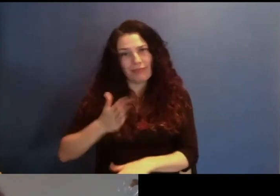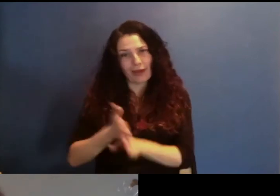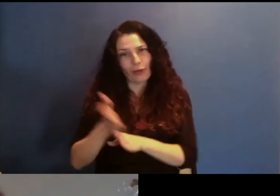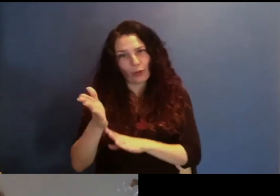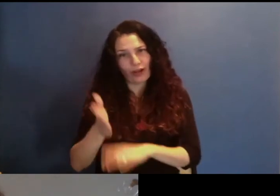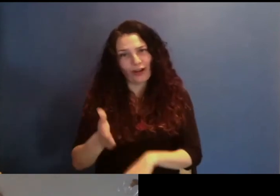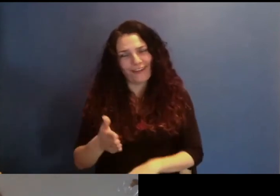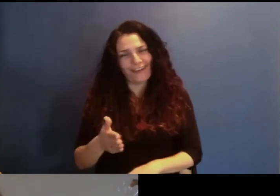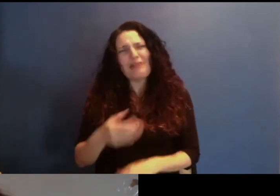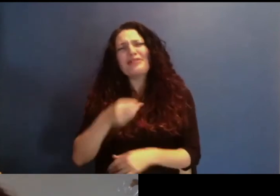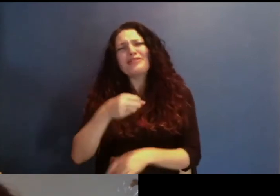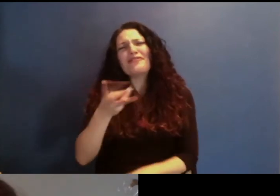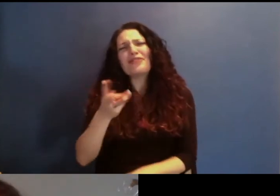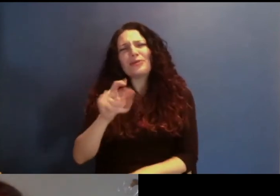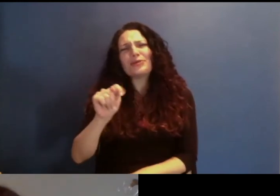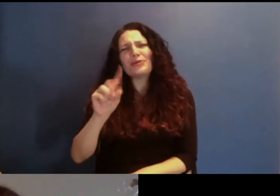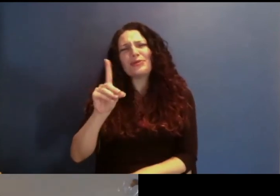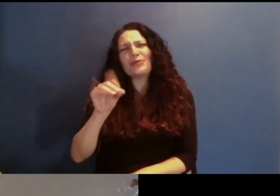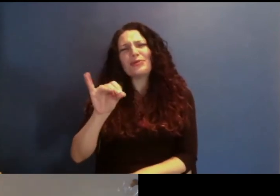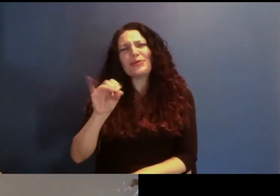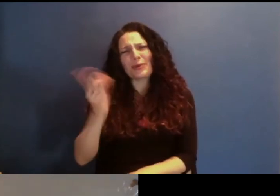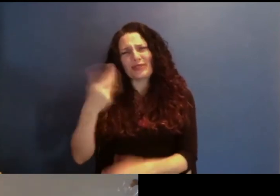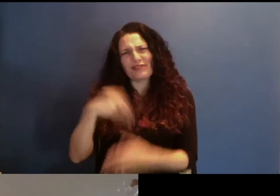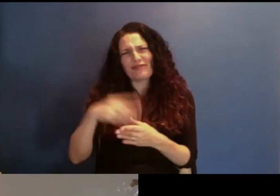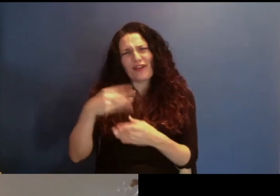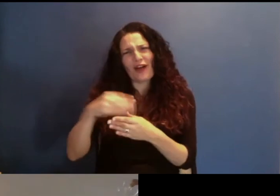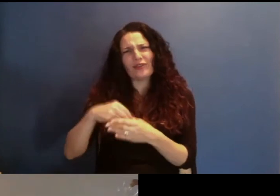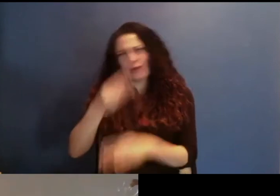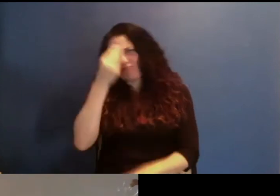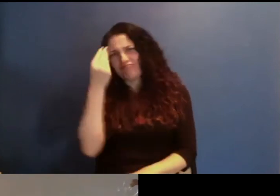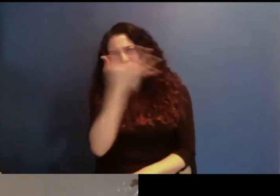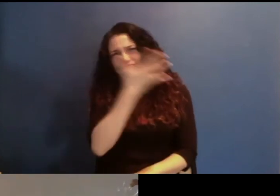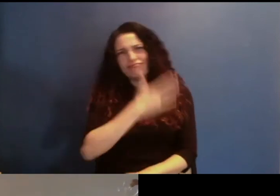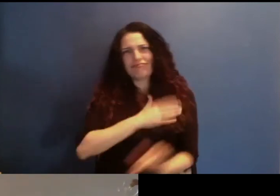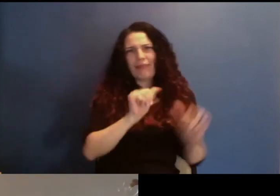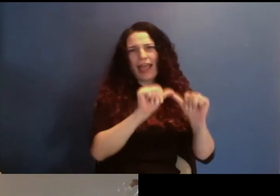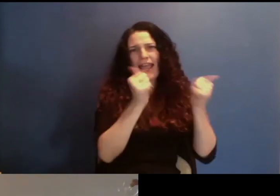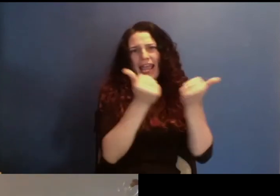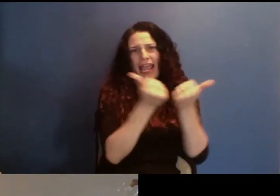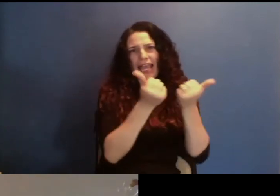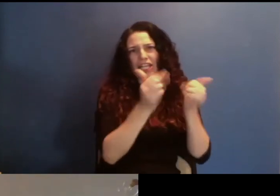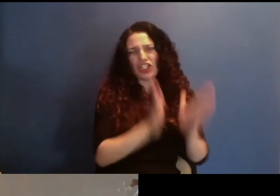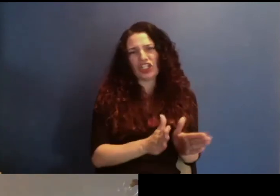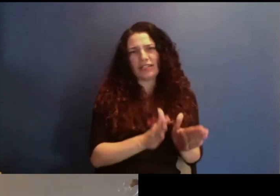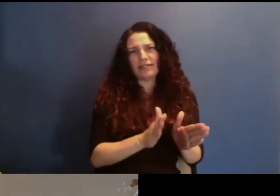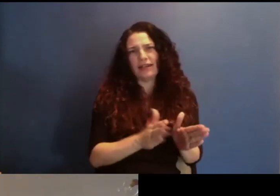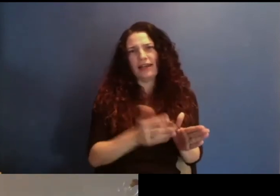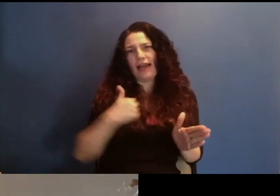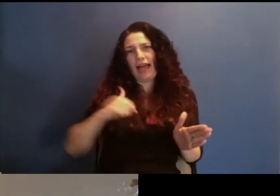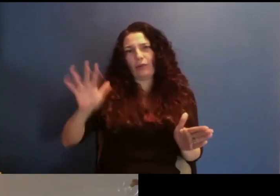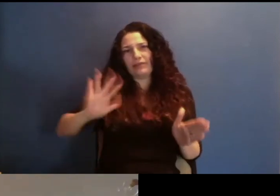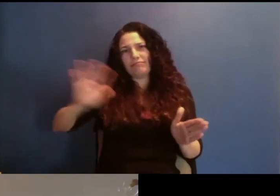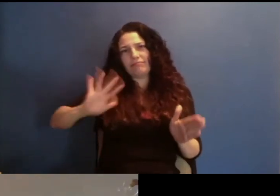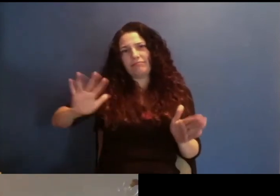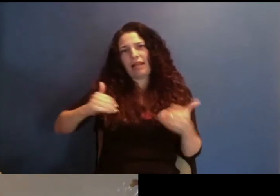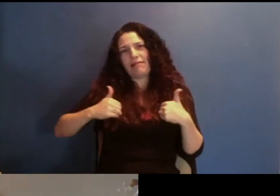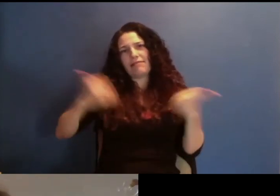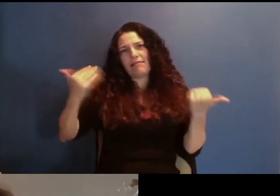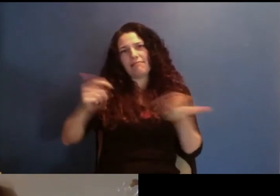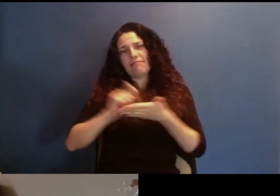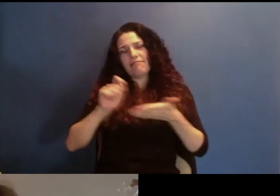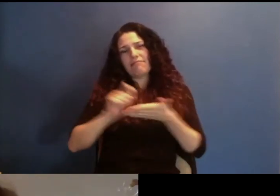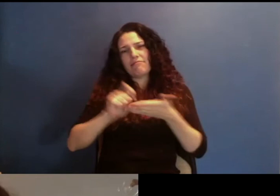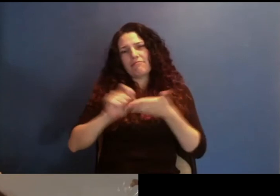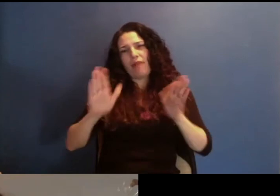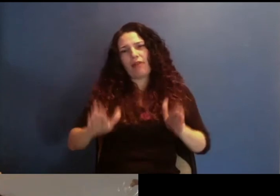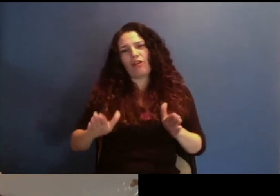and I told my agent, and at the time I was a young writer. I'd only staffed on one show, and it was my second season, and I